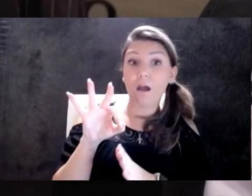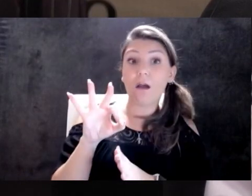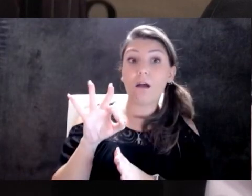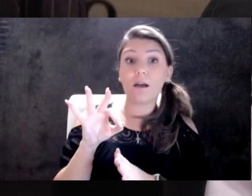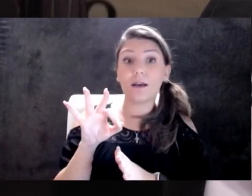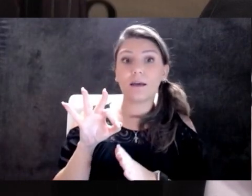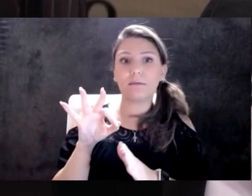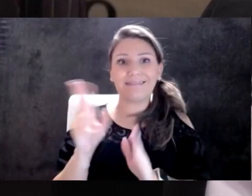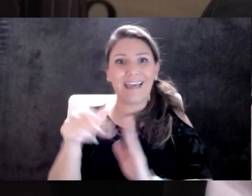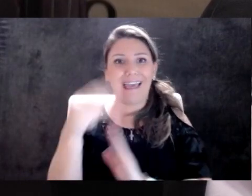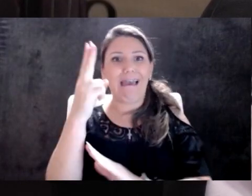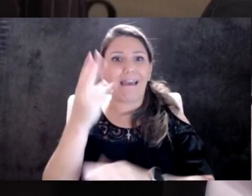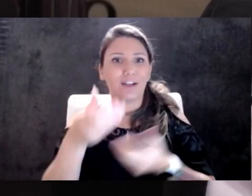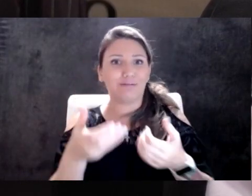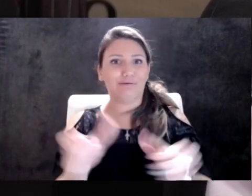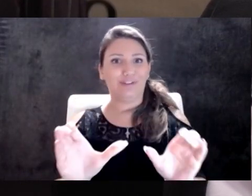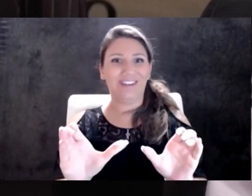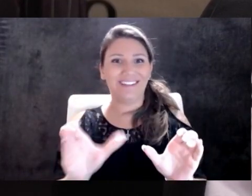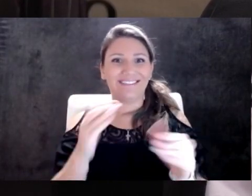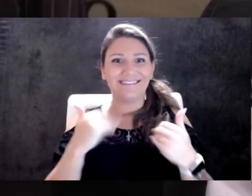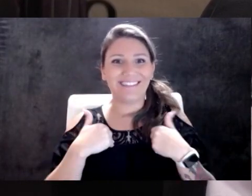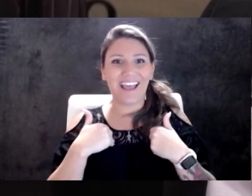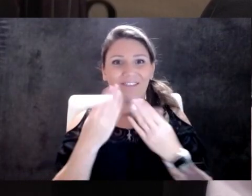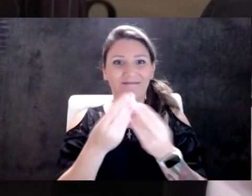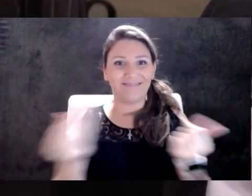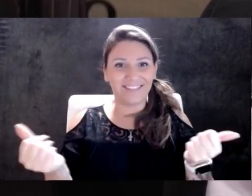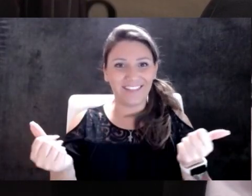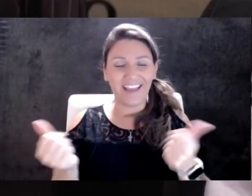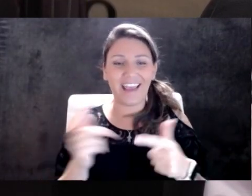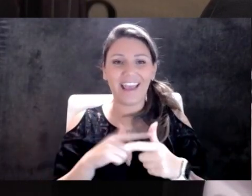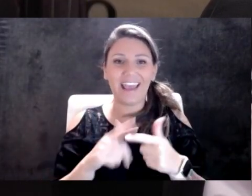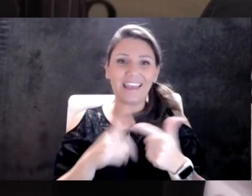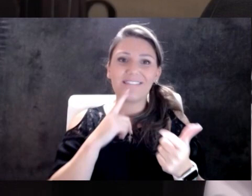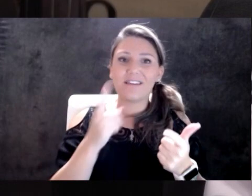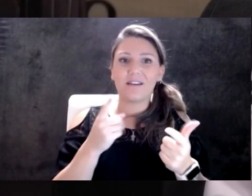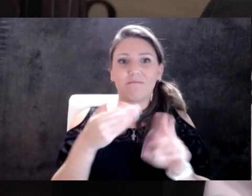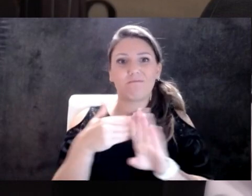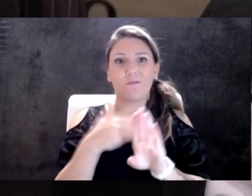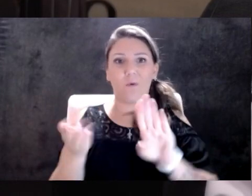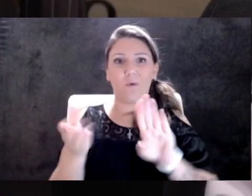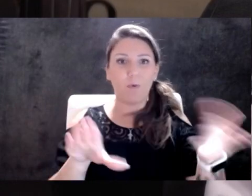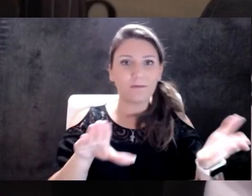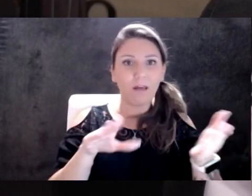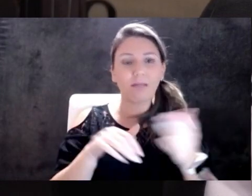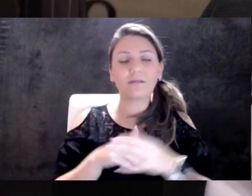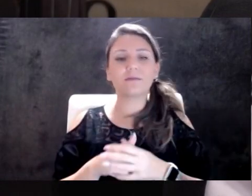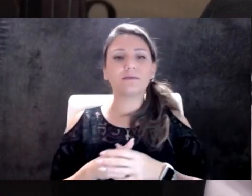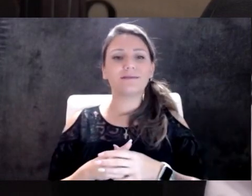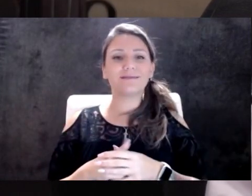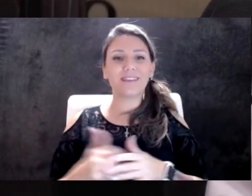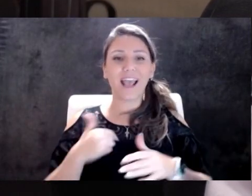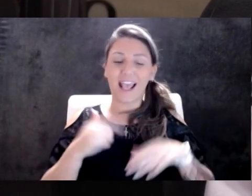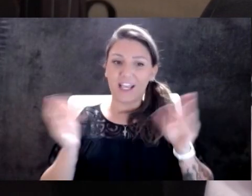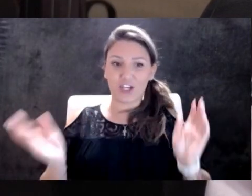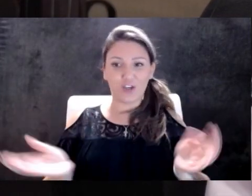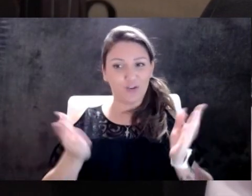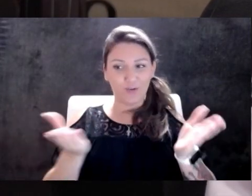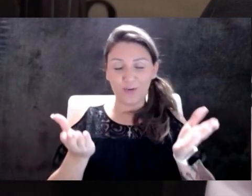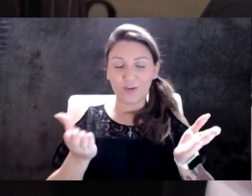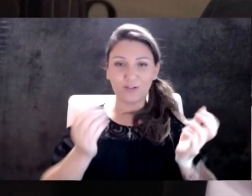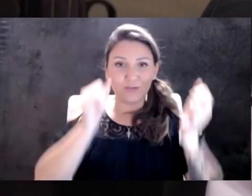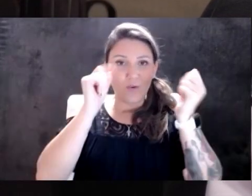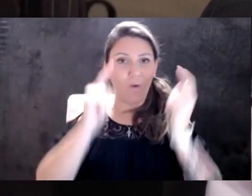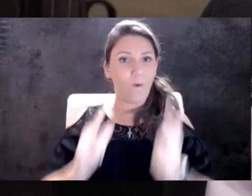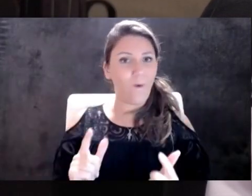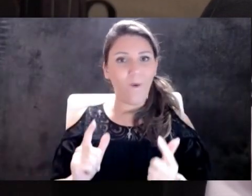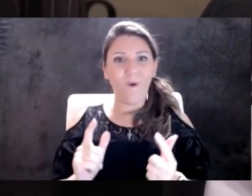chances we have of curing it with multimodality treatment. So I encourage all